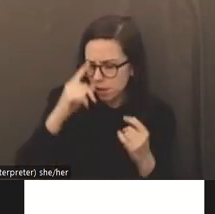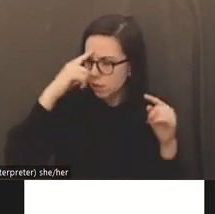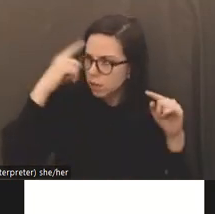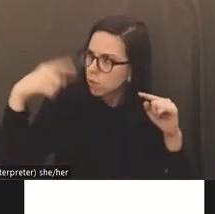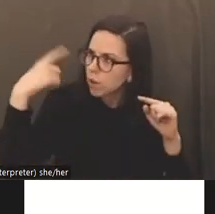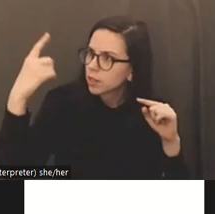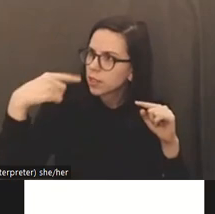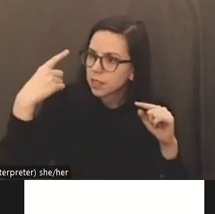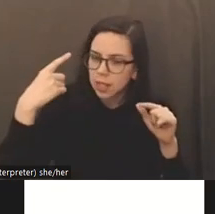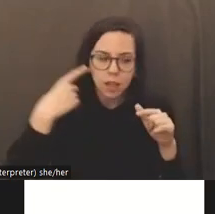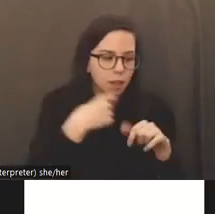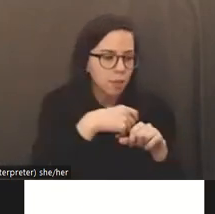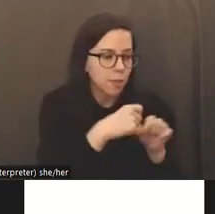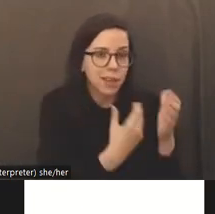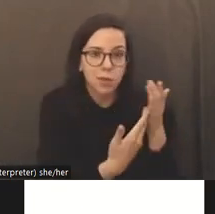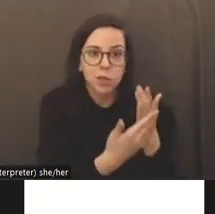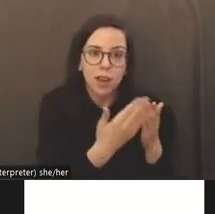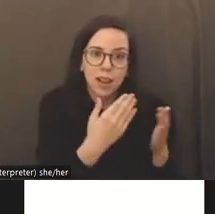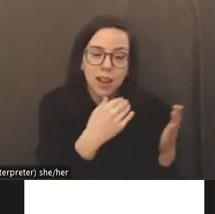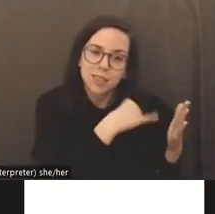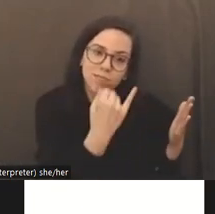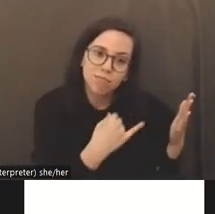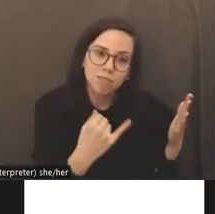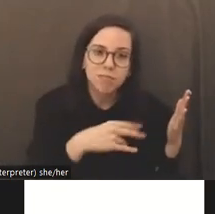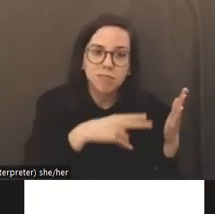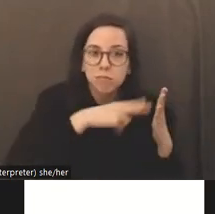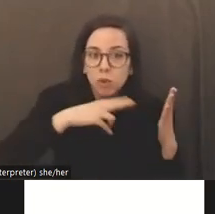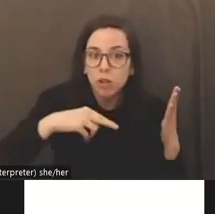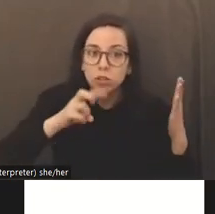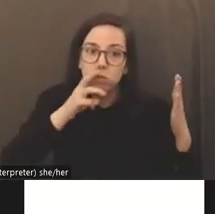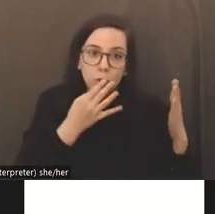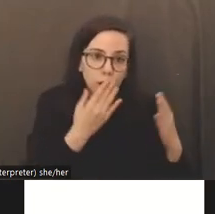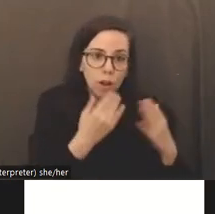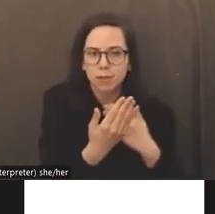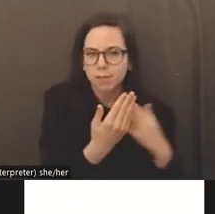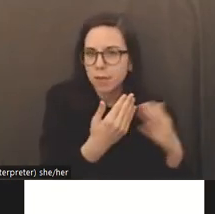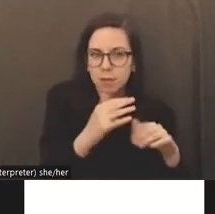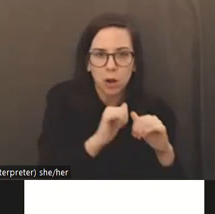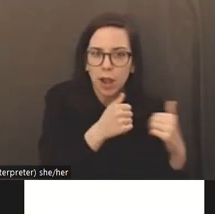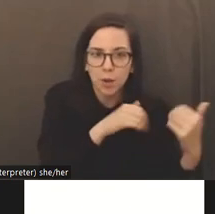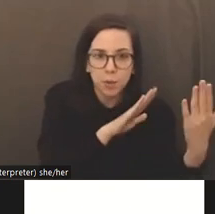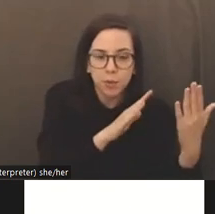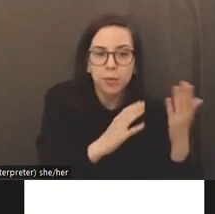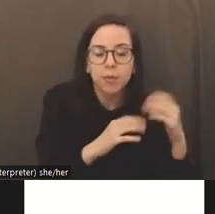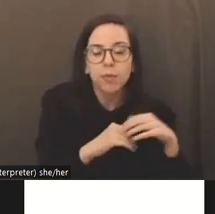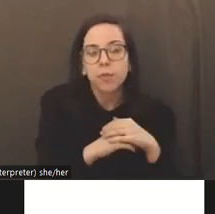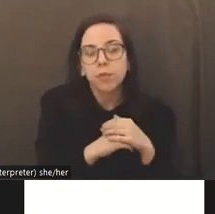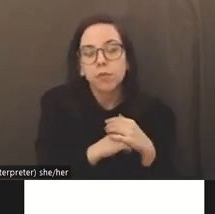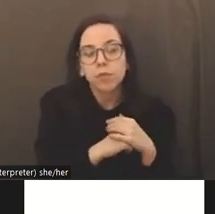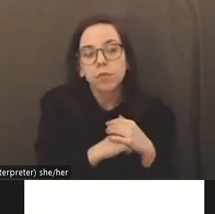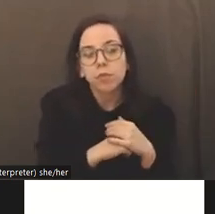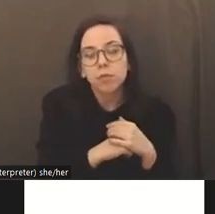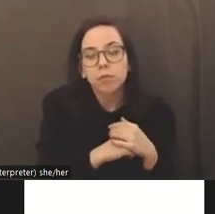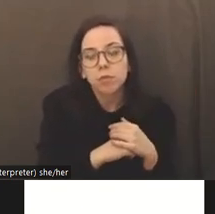of our hands in our brushwork, in our drawing, in our watercolor, whatever it is in terms of the medium we're using,